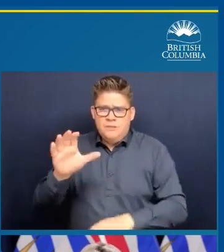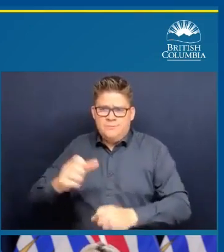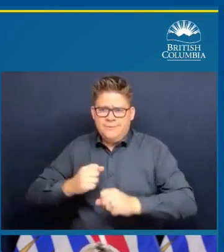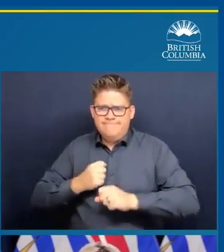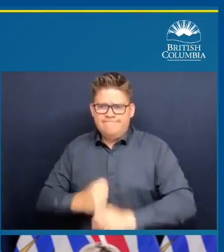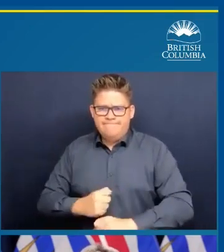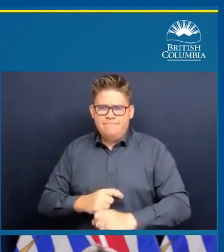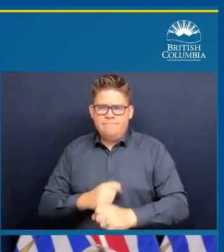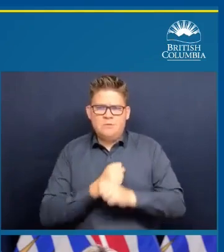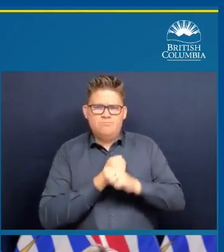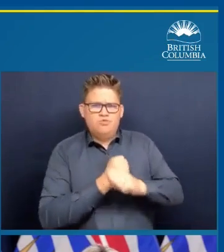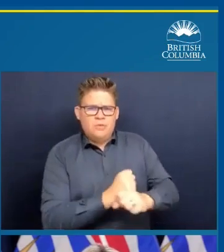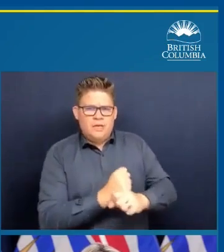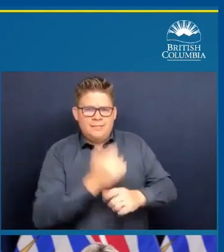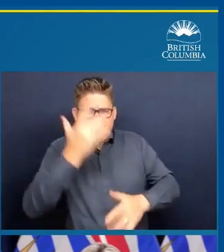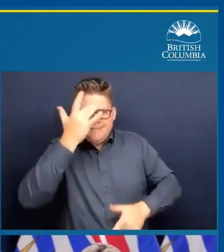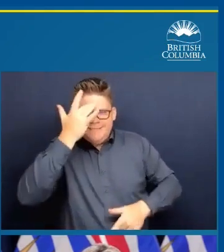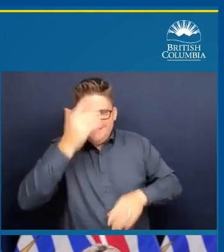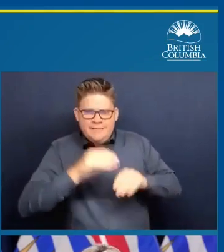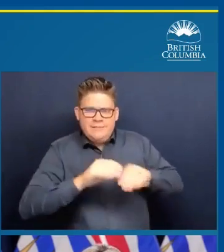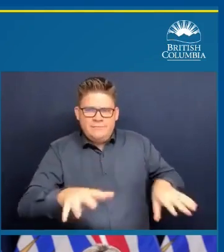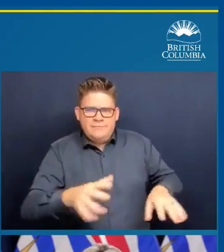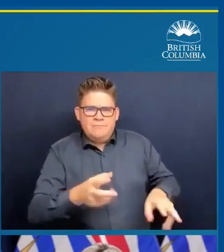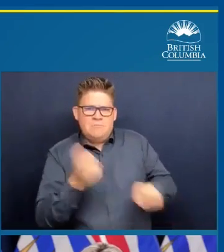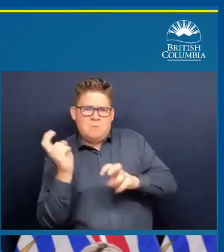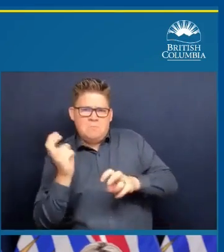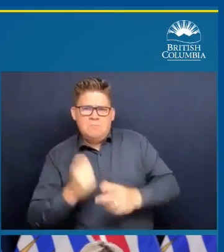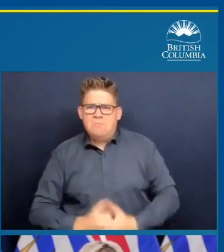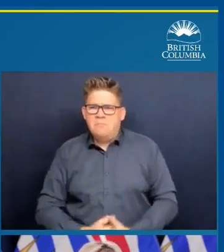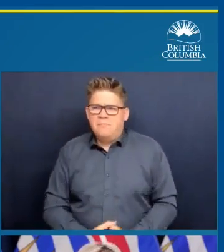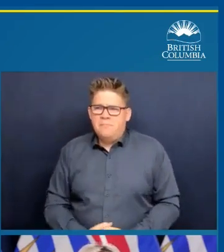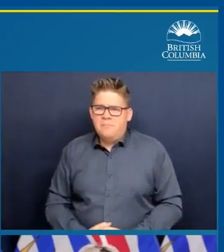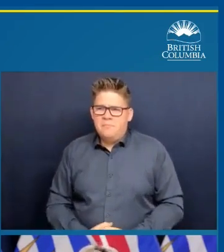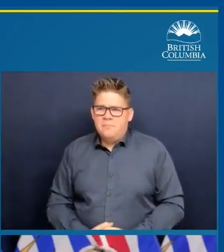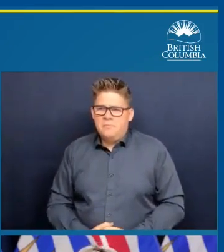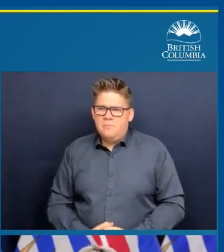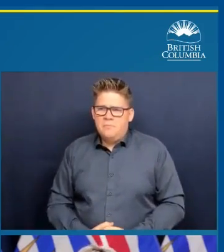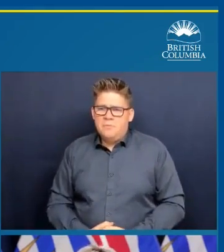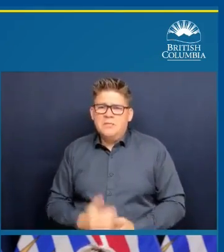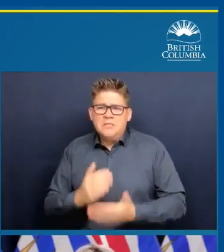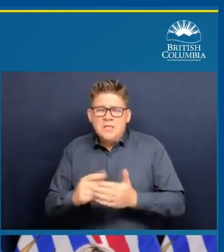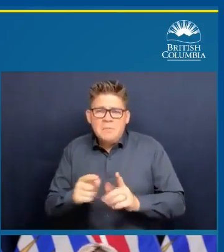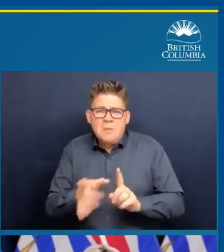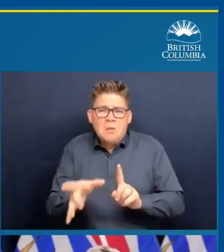severe illness, even in people who are who have